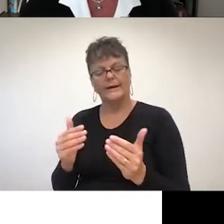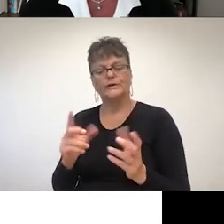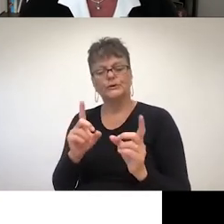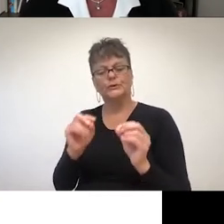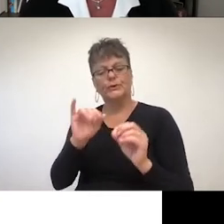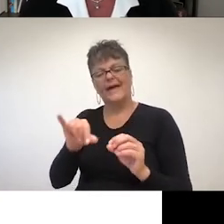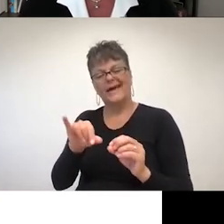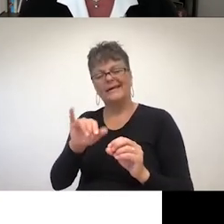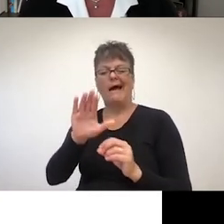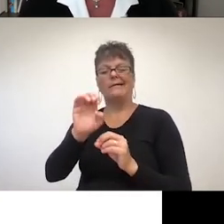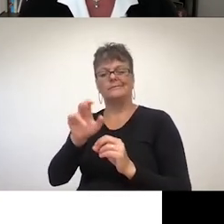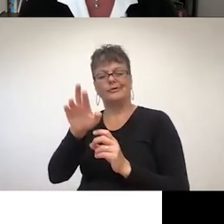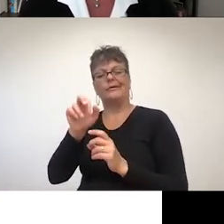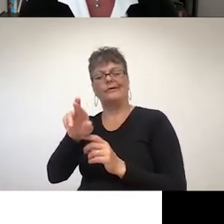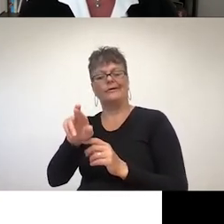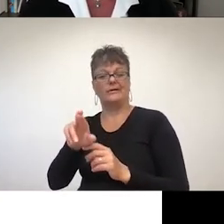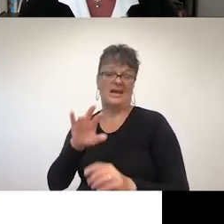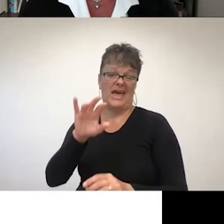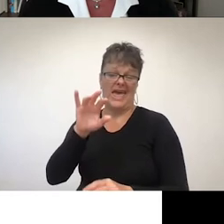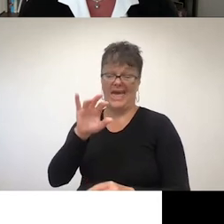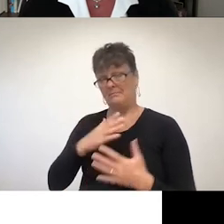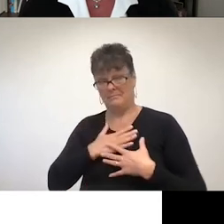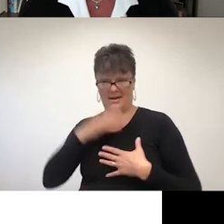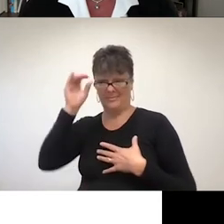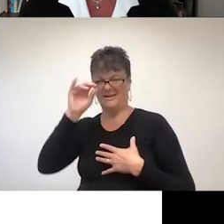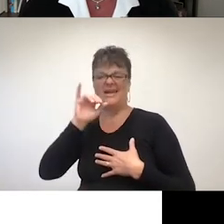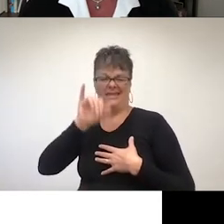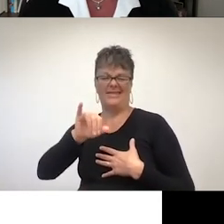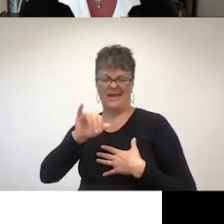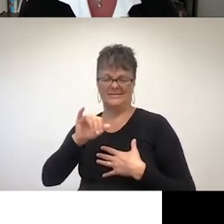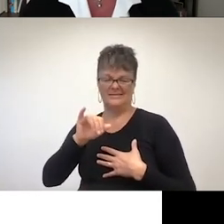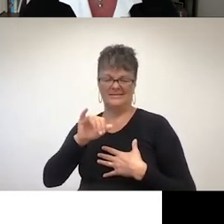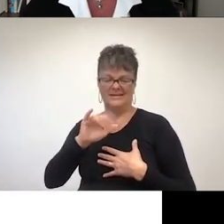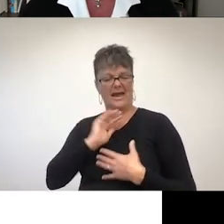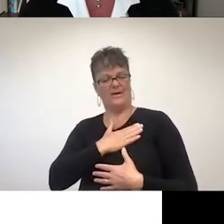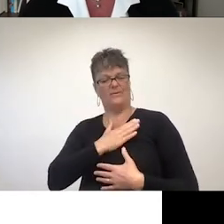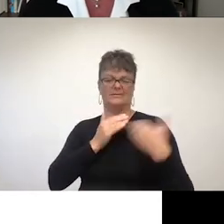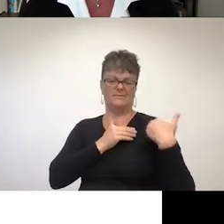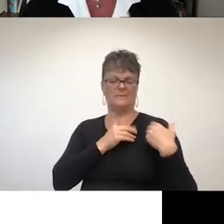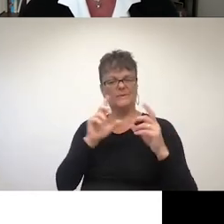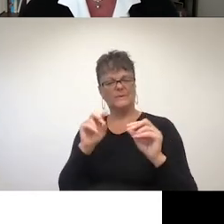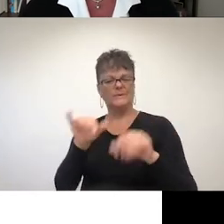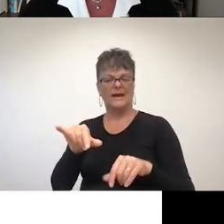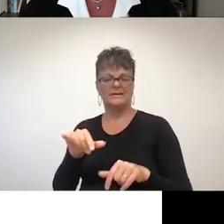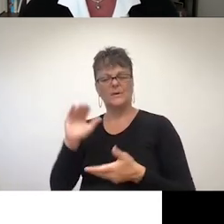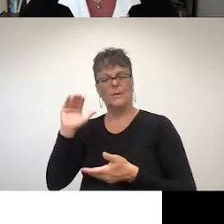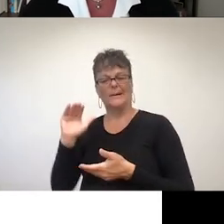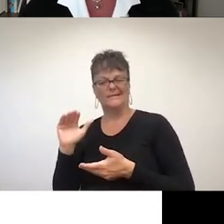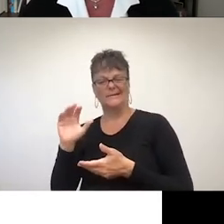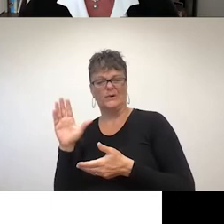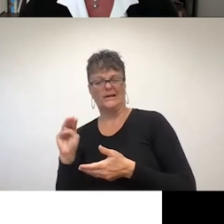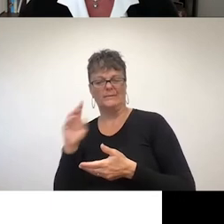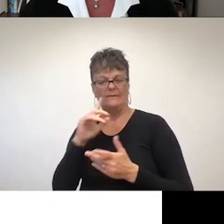extra effort that I would argue that we need to do. And it's also about structuring ongoing interactions